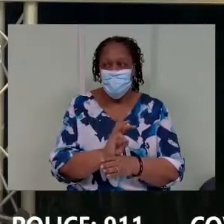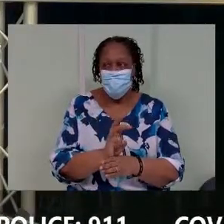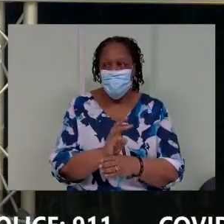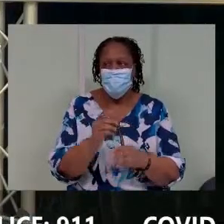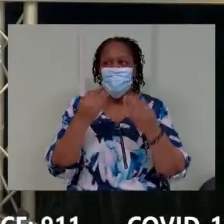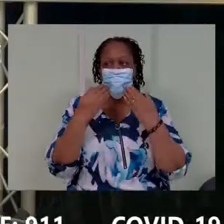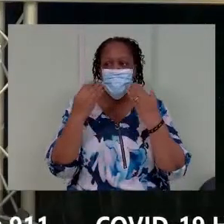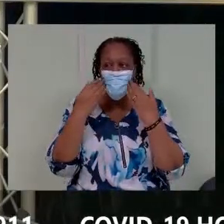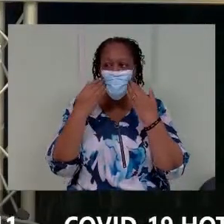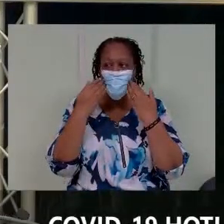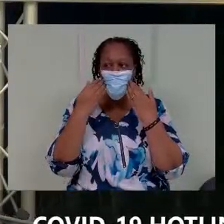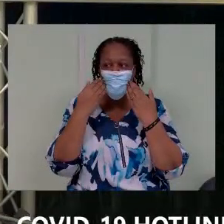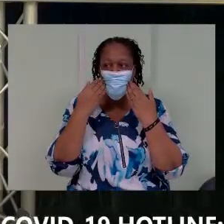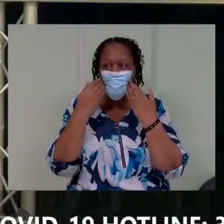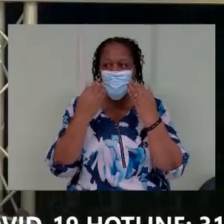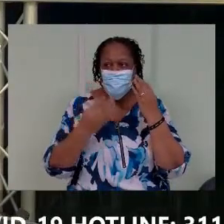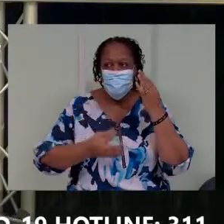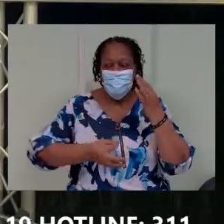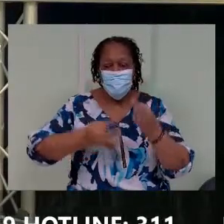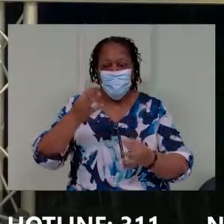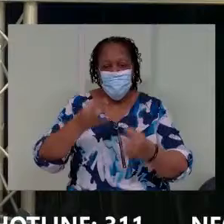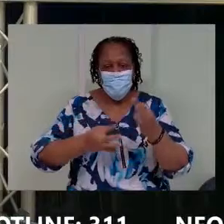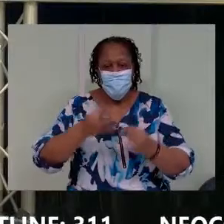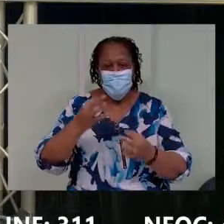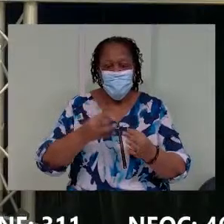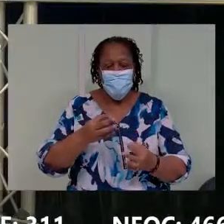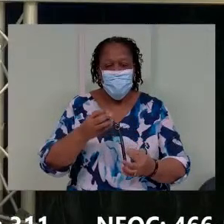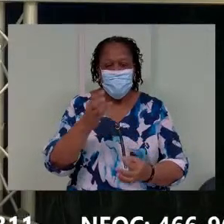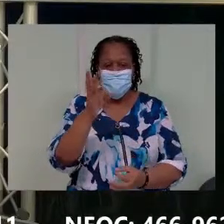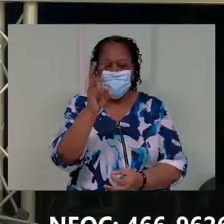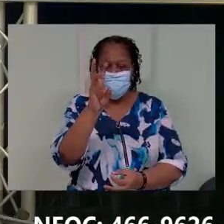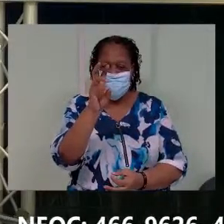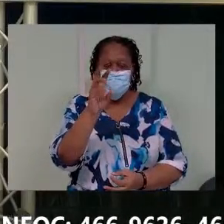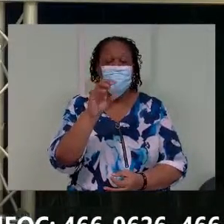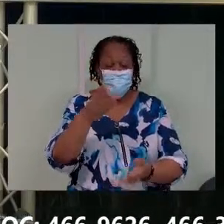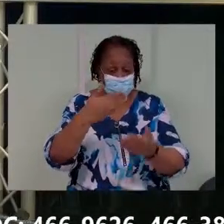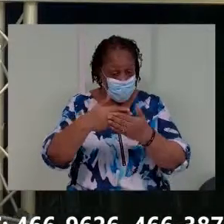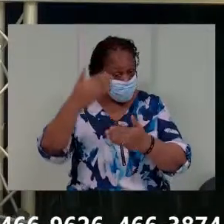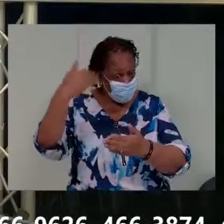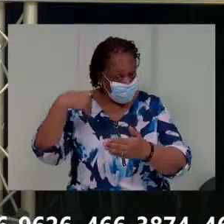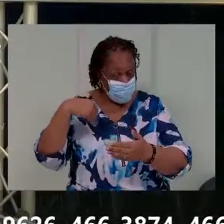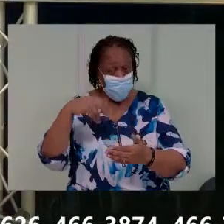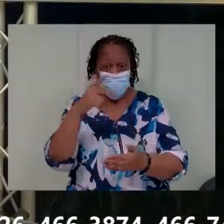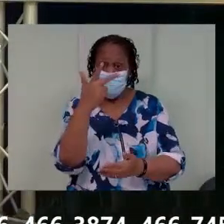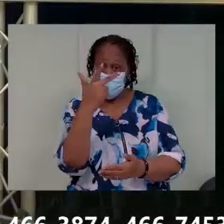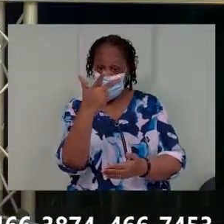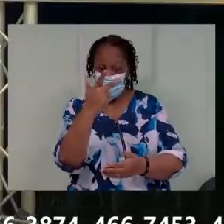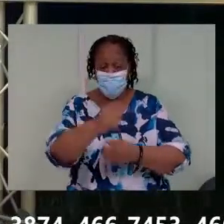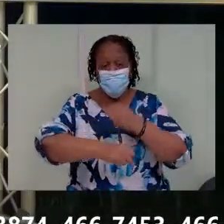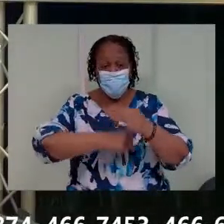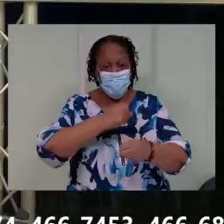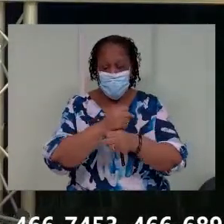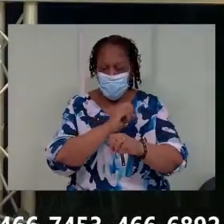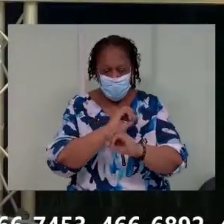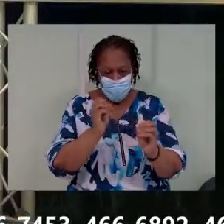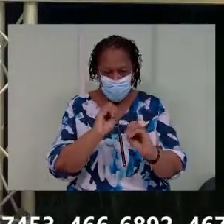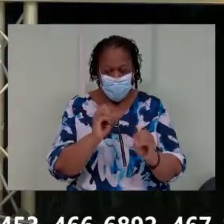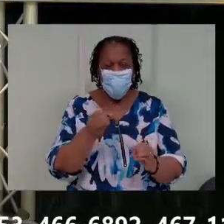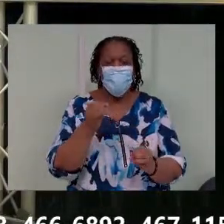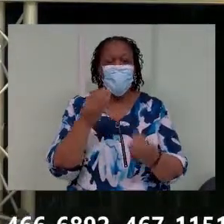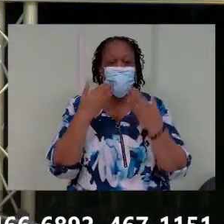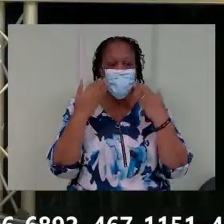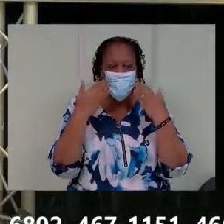A, if he is under the age of 6 years old. Previously, it was 3 years. That has now moved